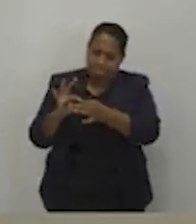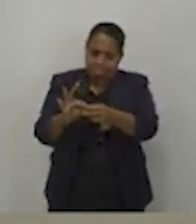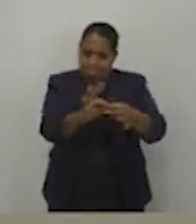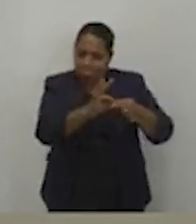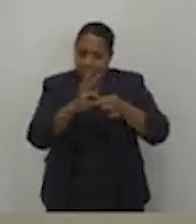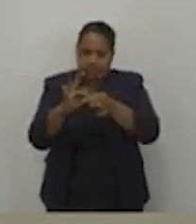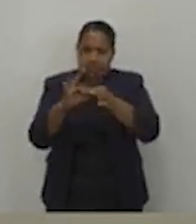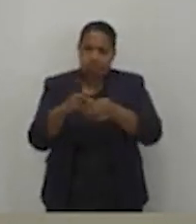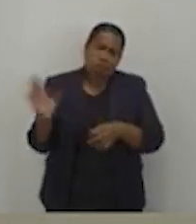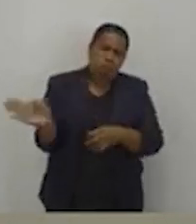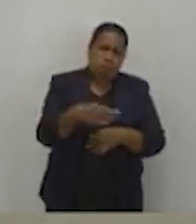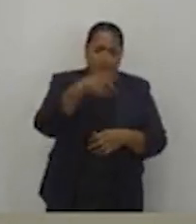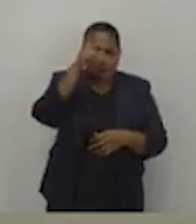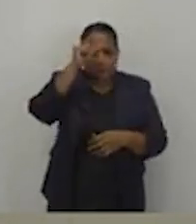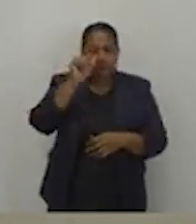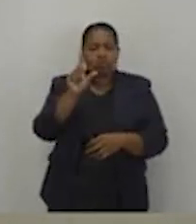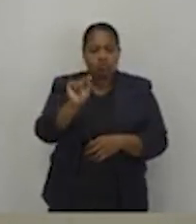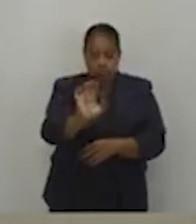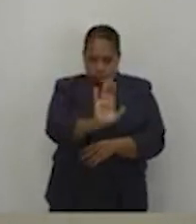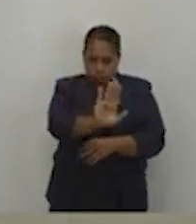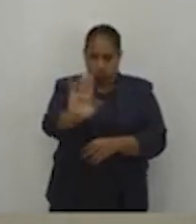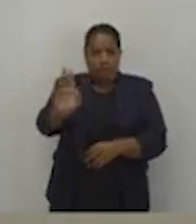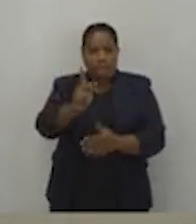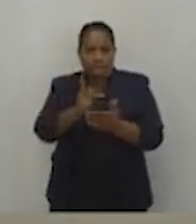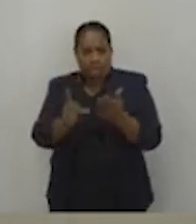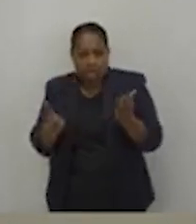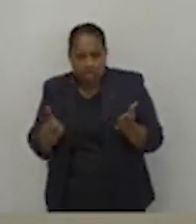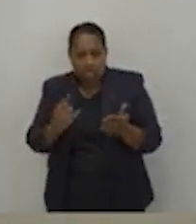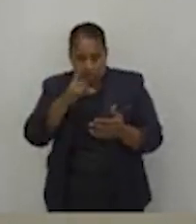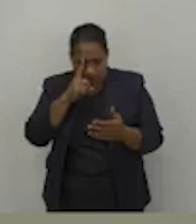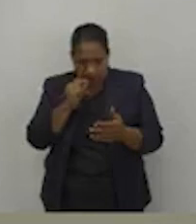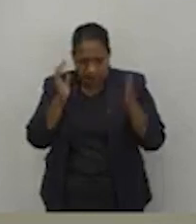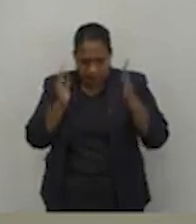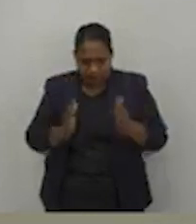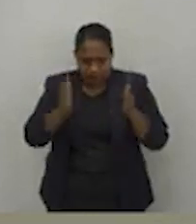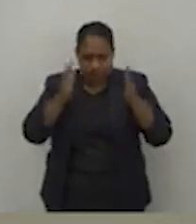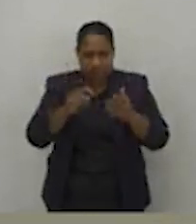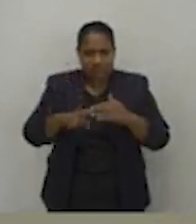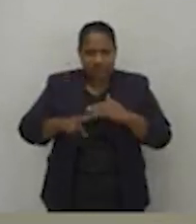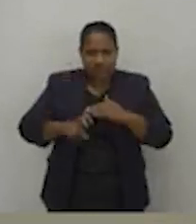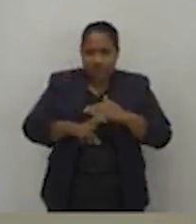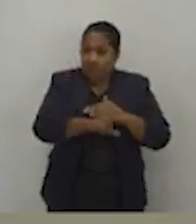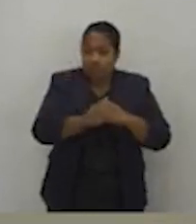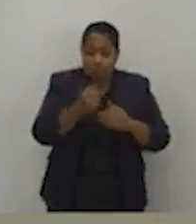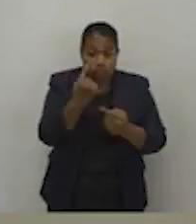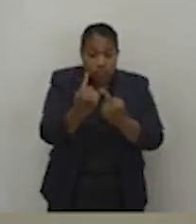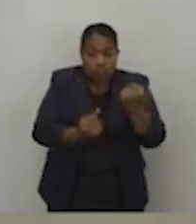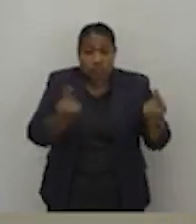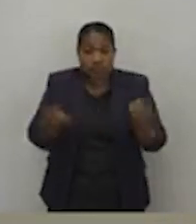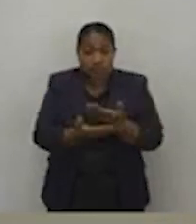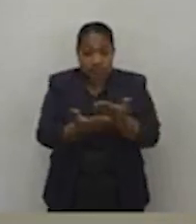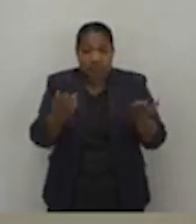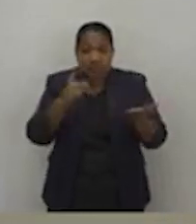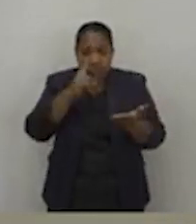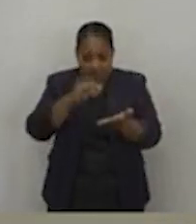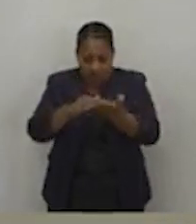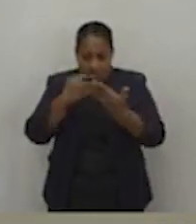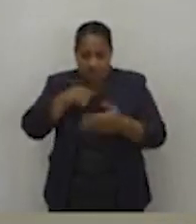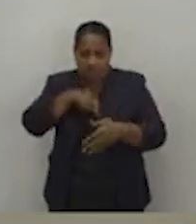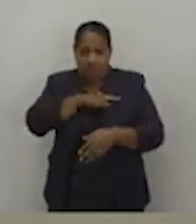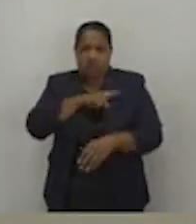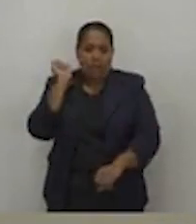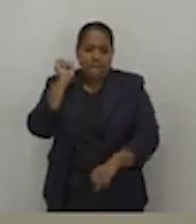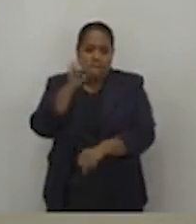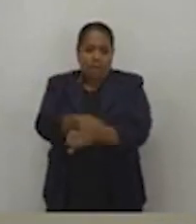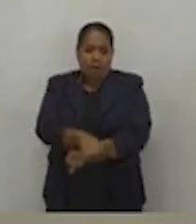part to contain this virus. And each and every one of you can help us again defeat this